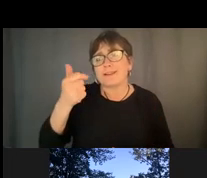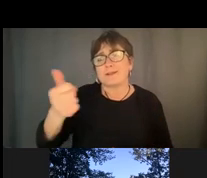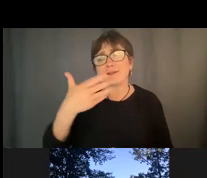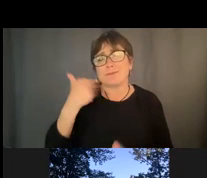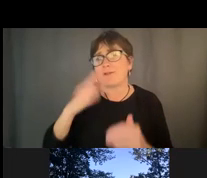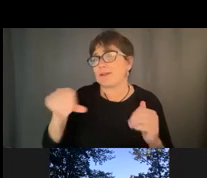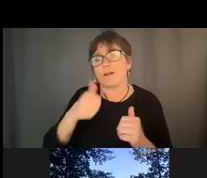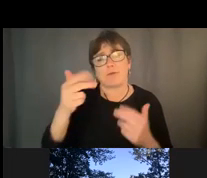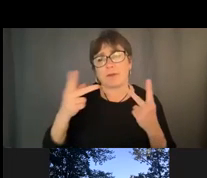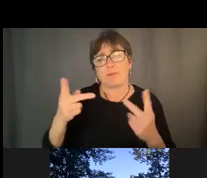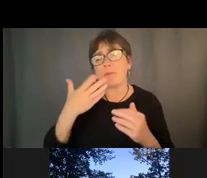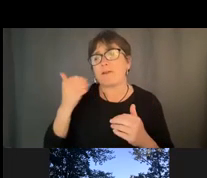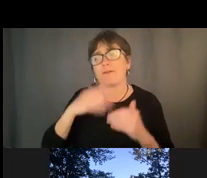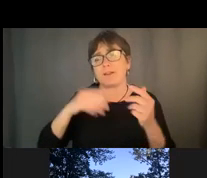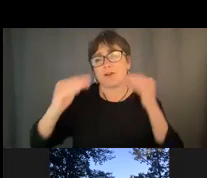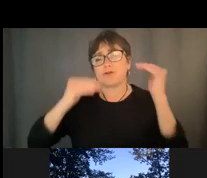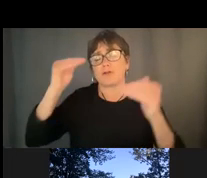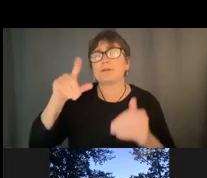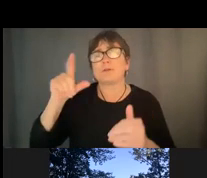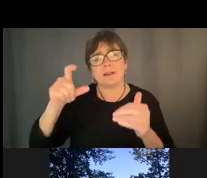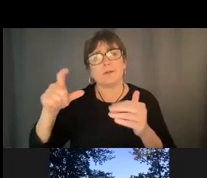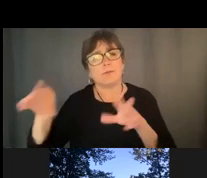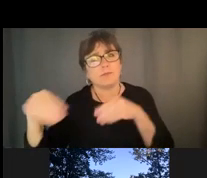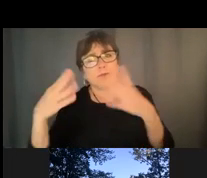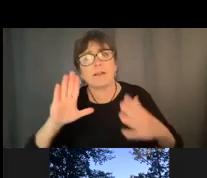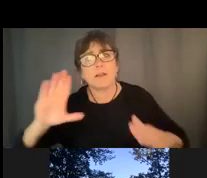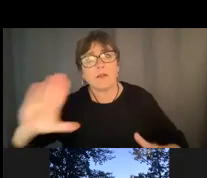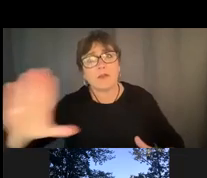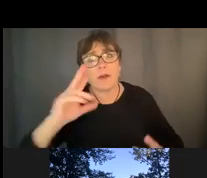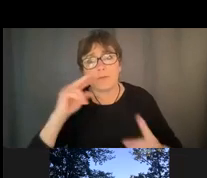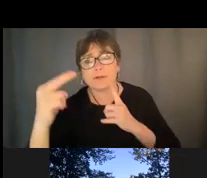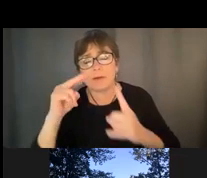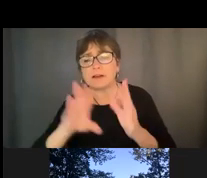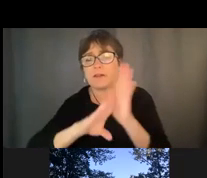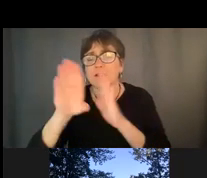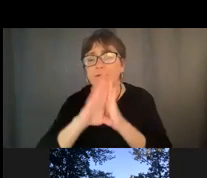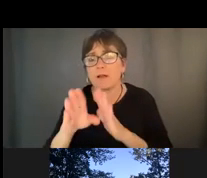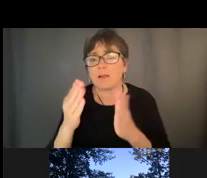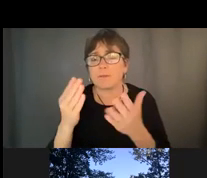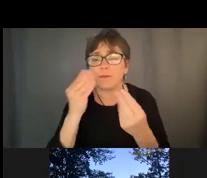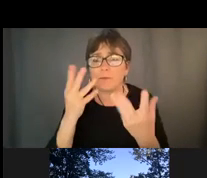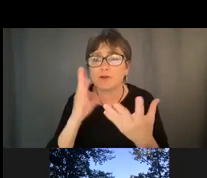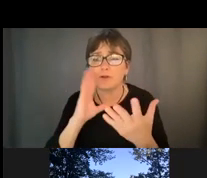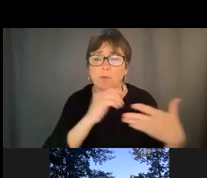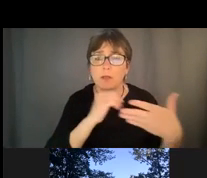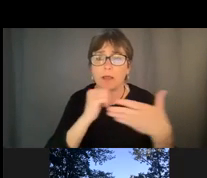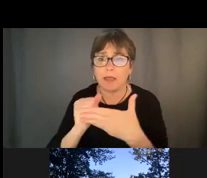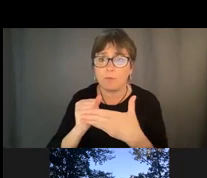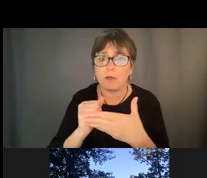to be able to give that perspective and develop materials that will help PTIs and other organizations serve them